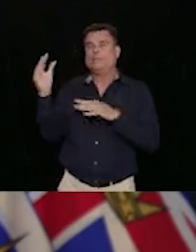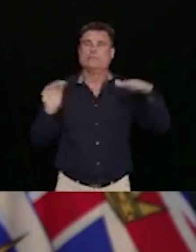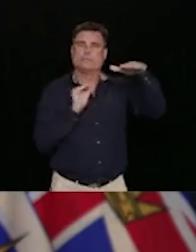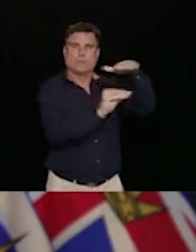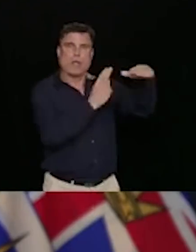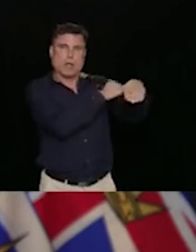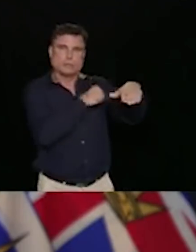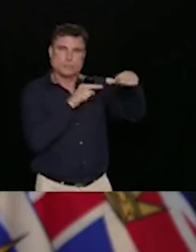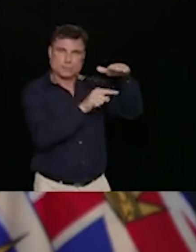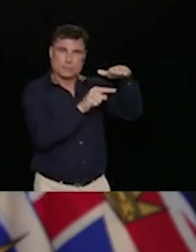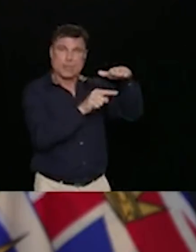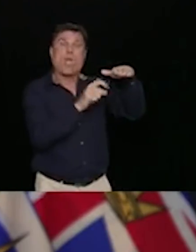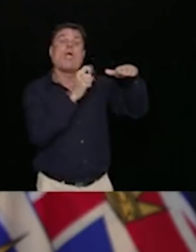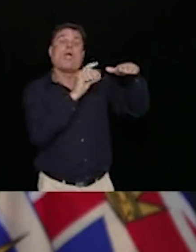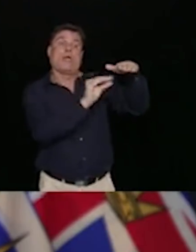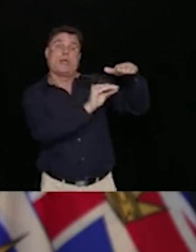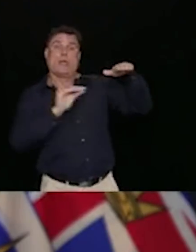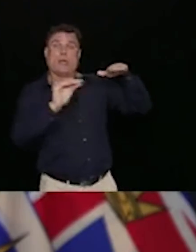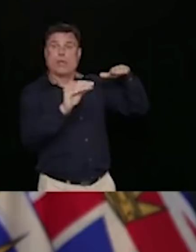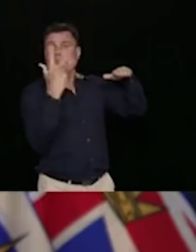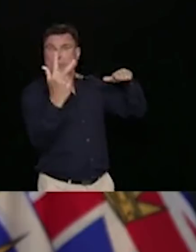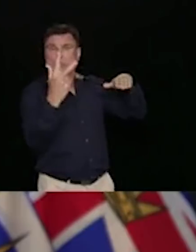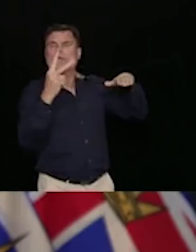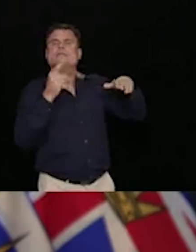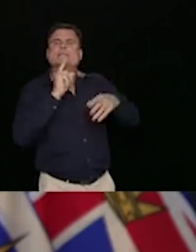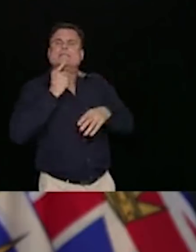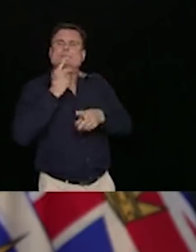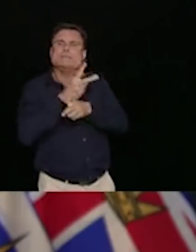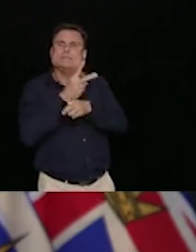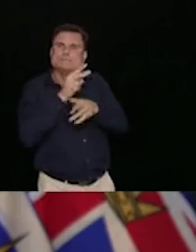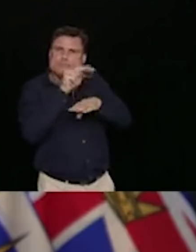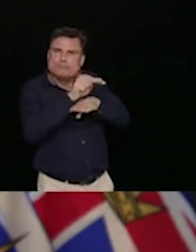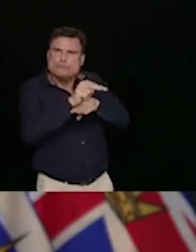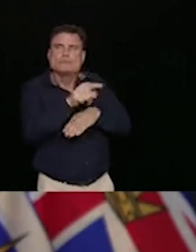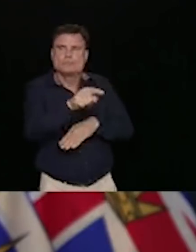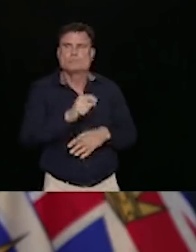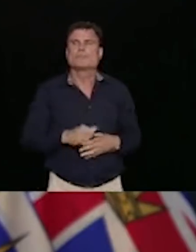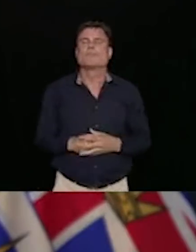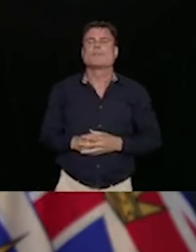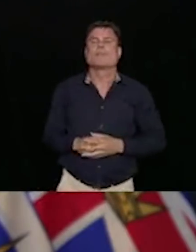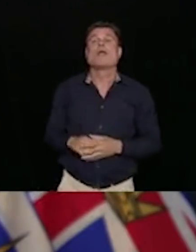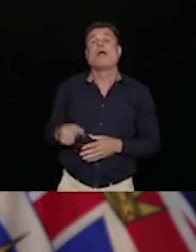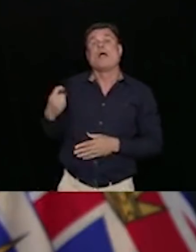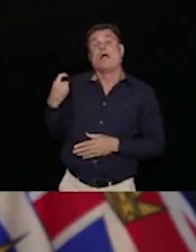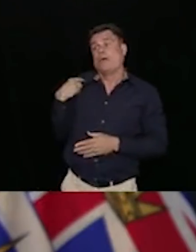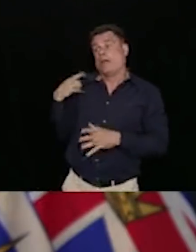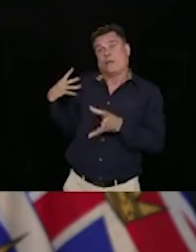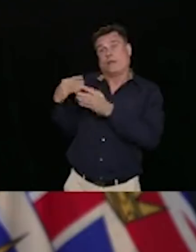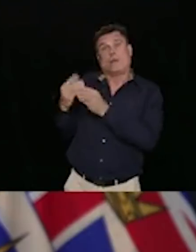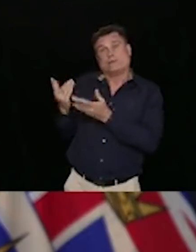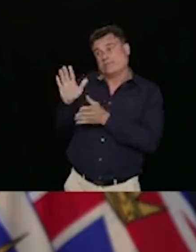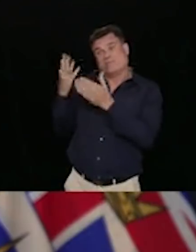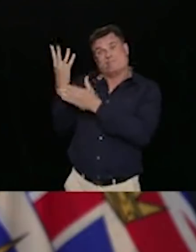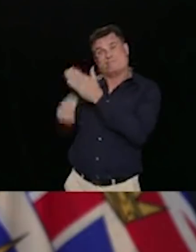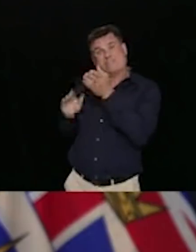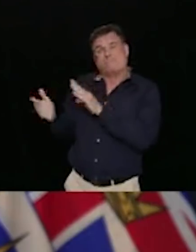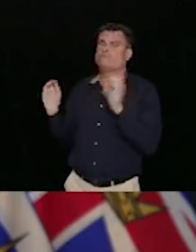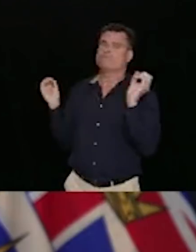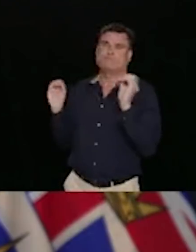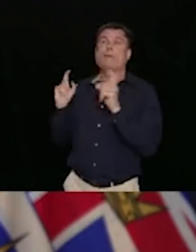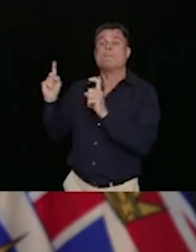with those exposure events, 18 of whom live in the Interior Health Region and 9 people in